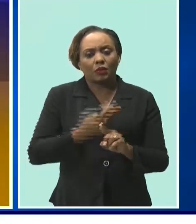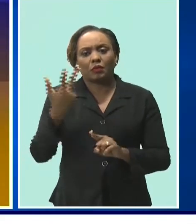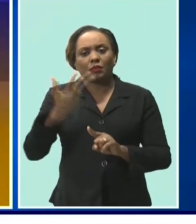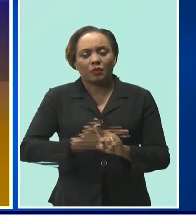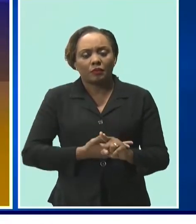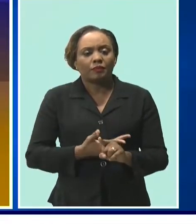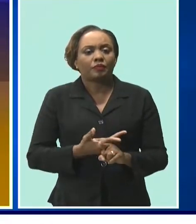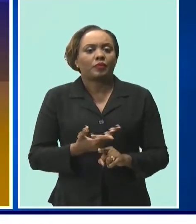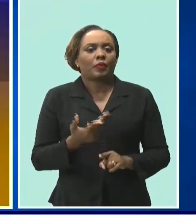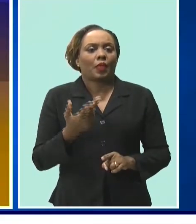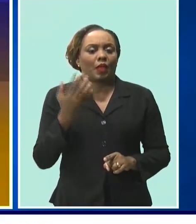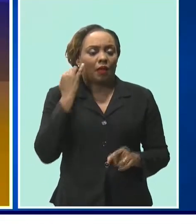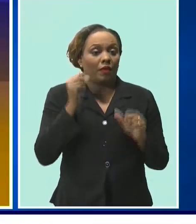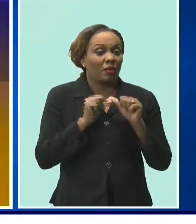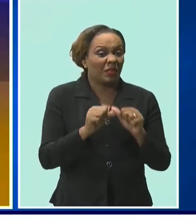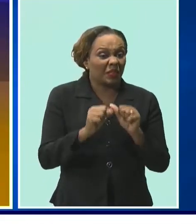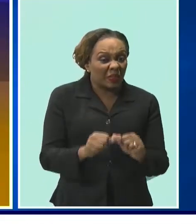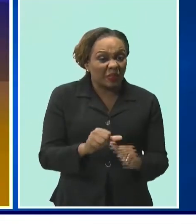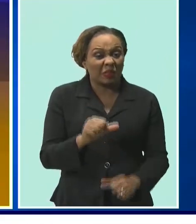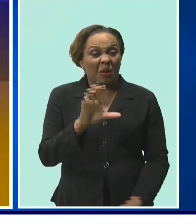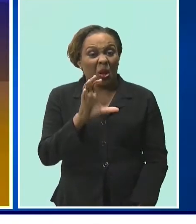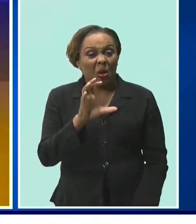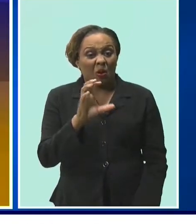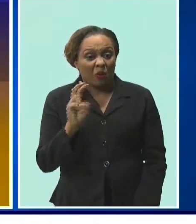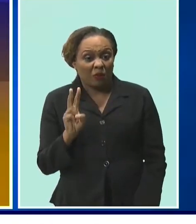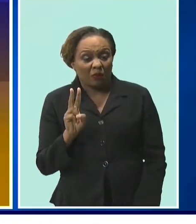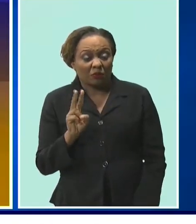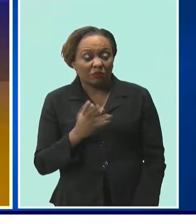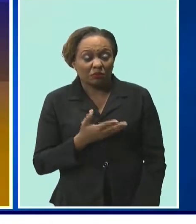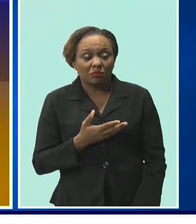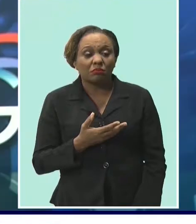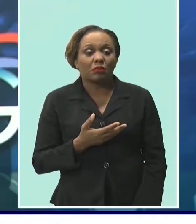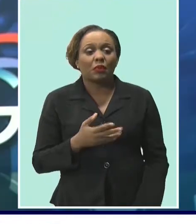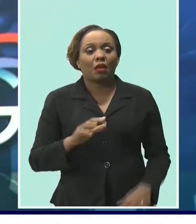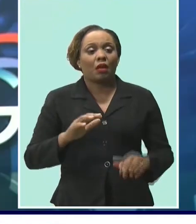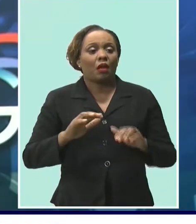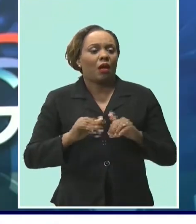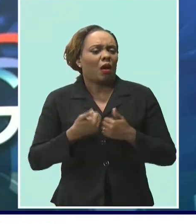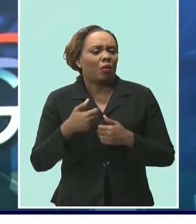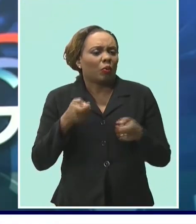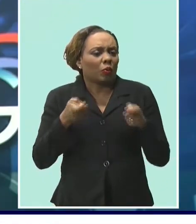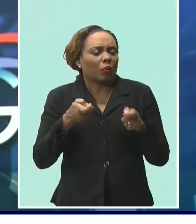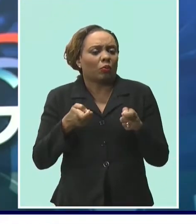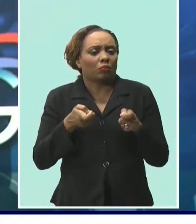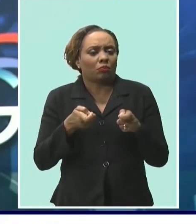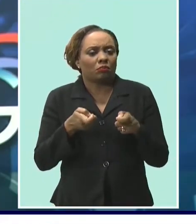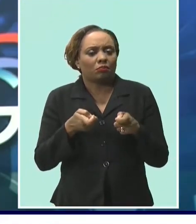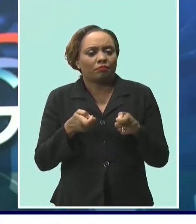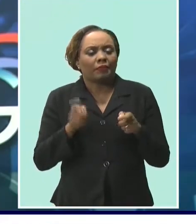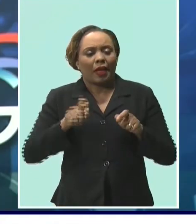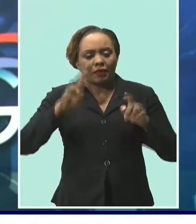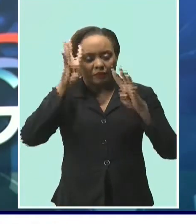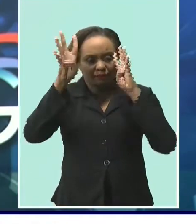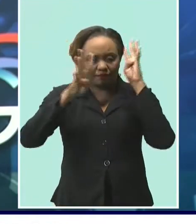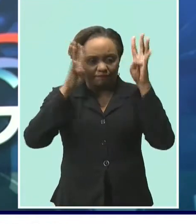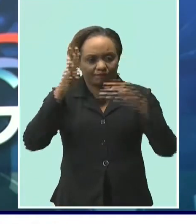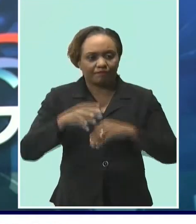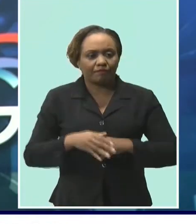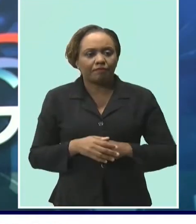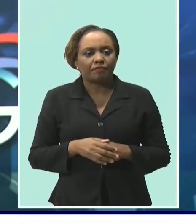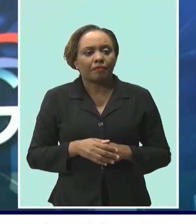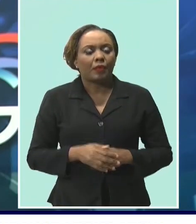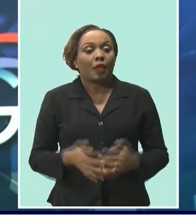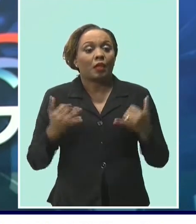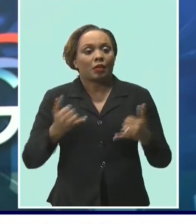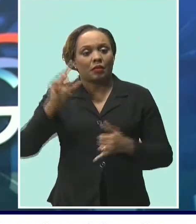this continues, we will have to find ways to cope. The Senate today debated and passed a piece of